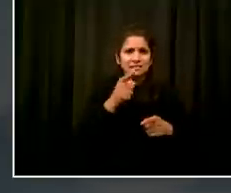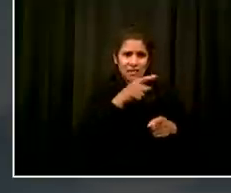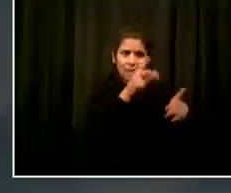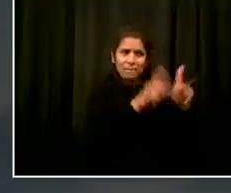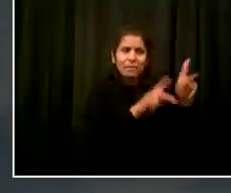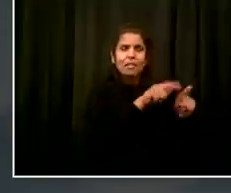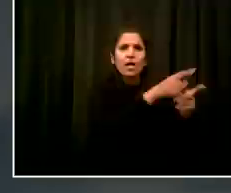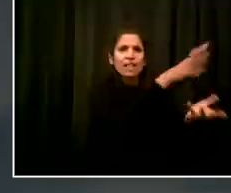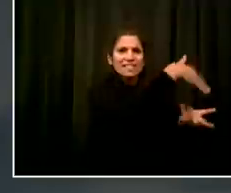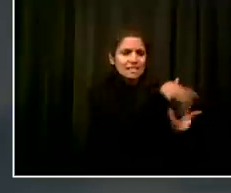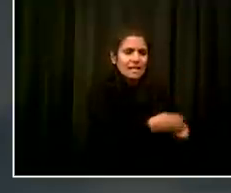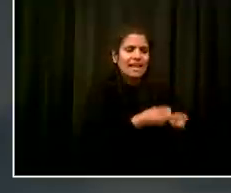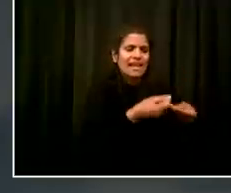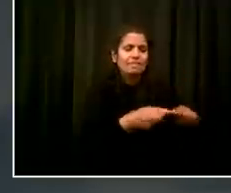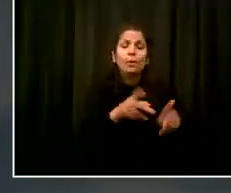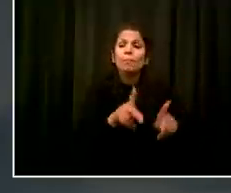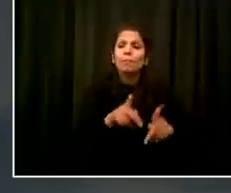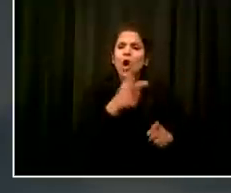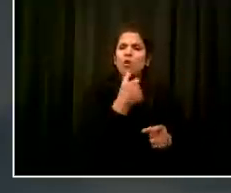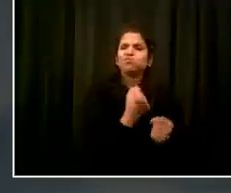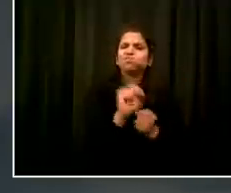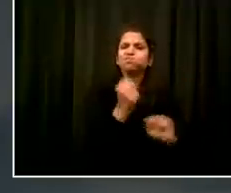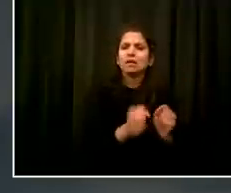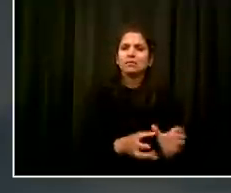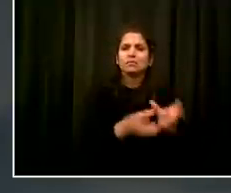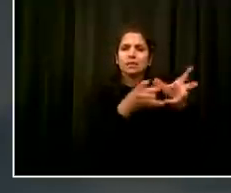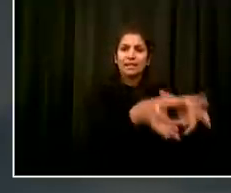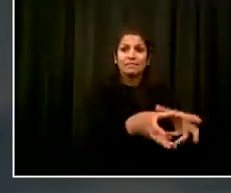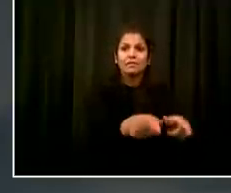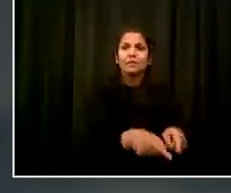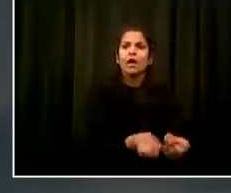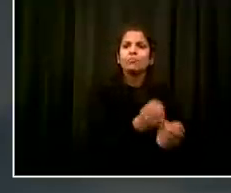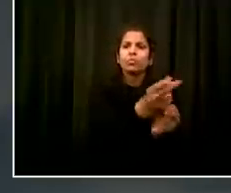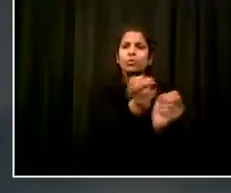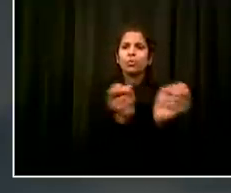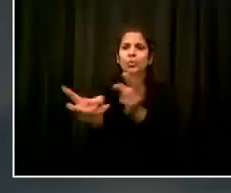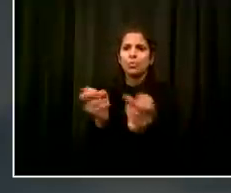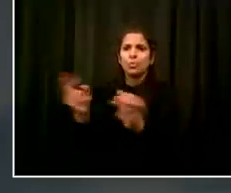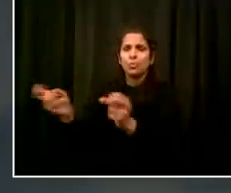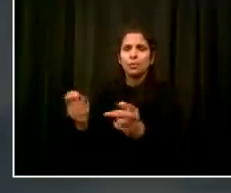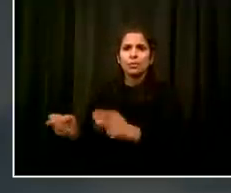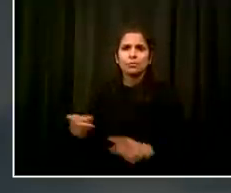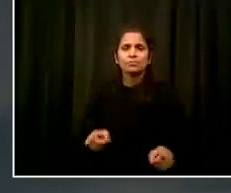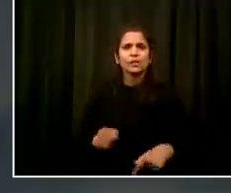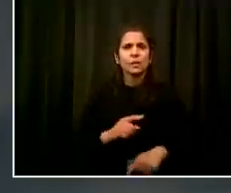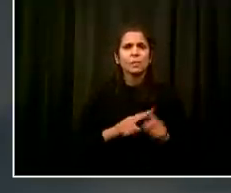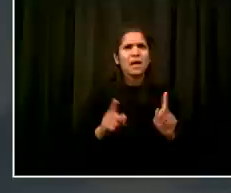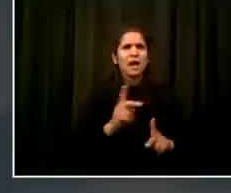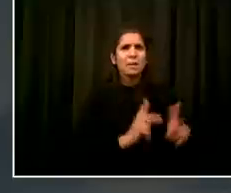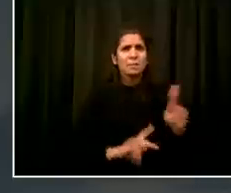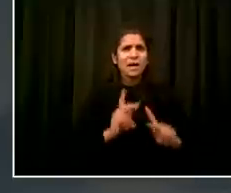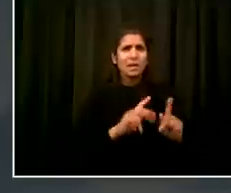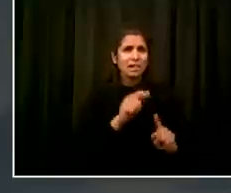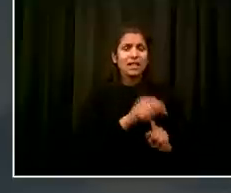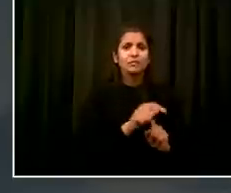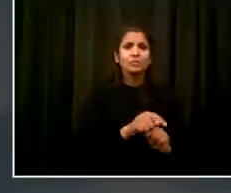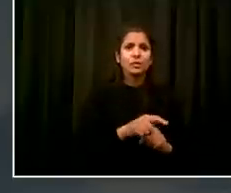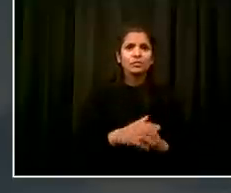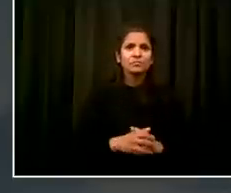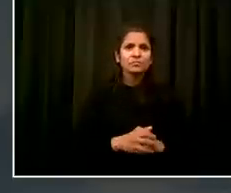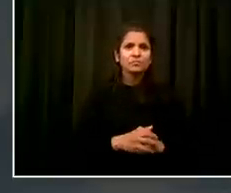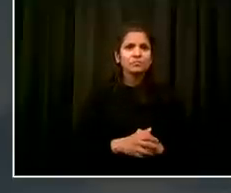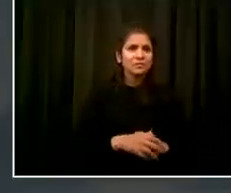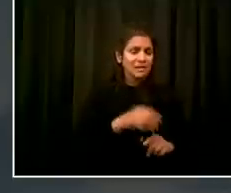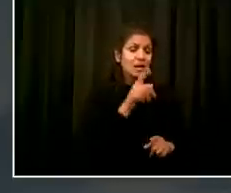within to sow fear. We've had a construction site burglarized in recent days in